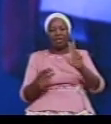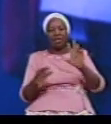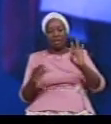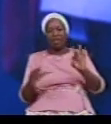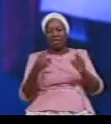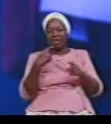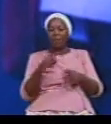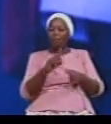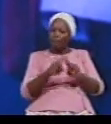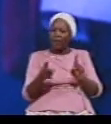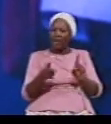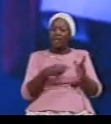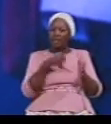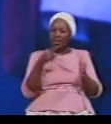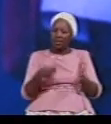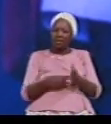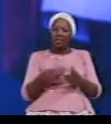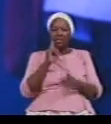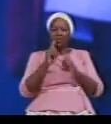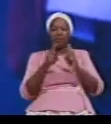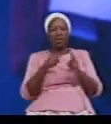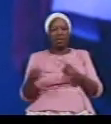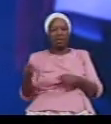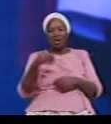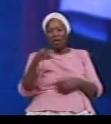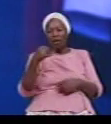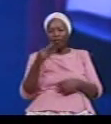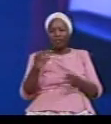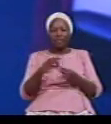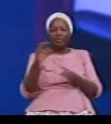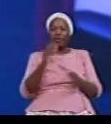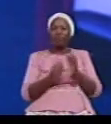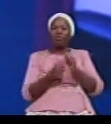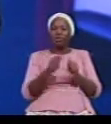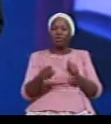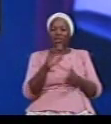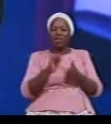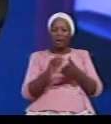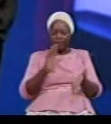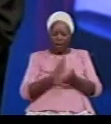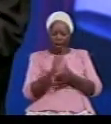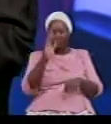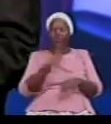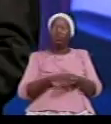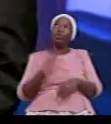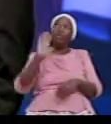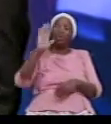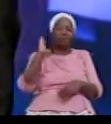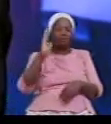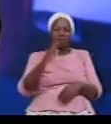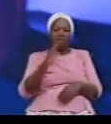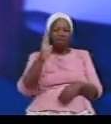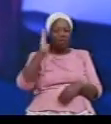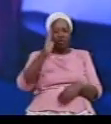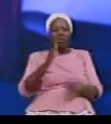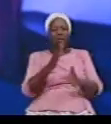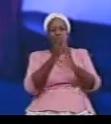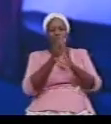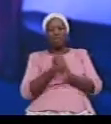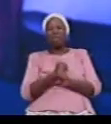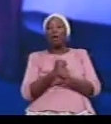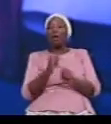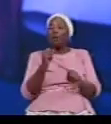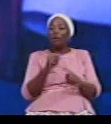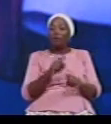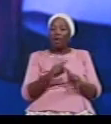they speak he of the Spirit which they that believe on him should receive. For the